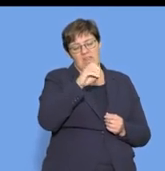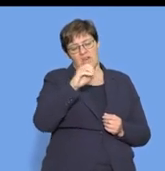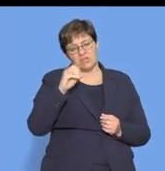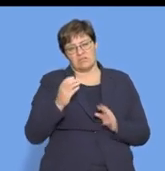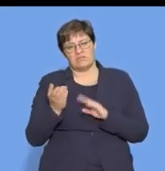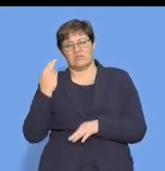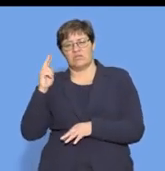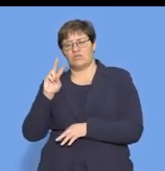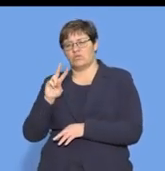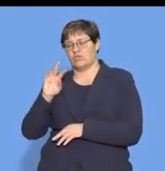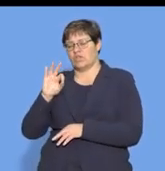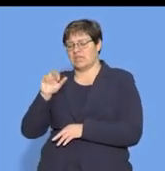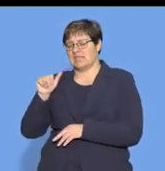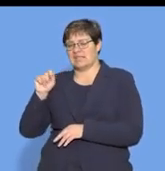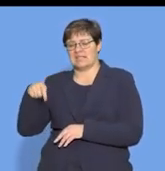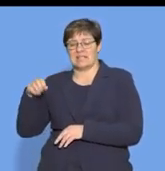335,000 to